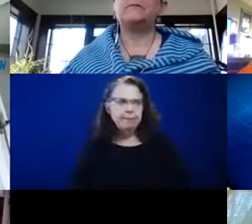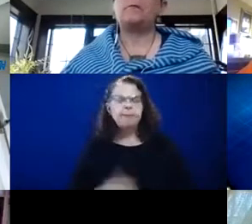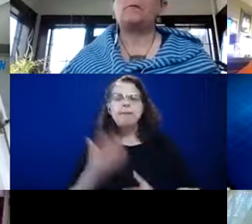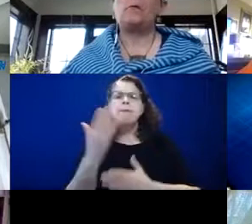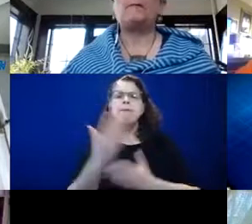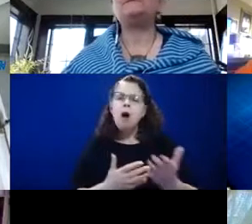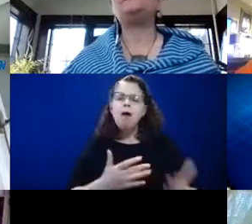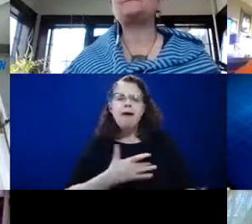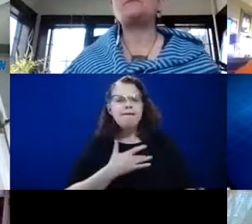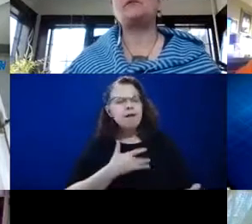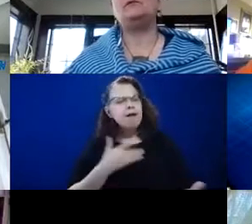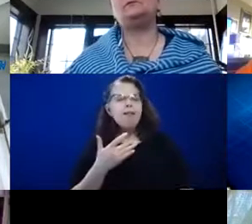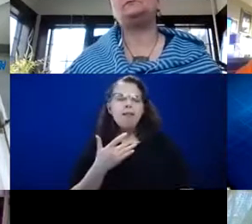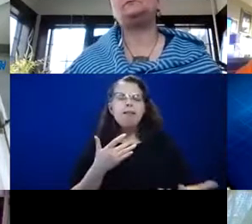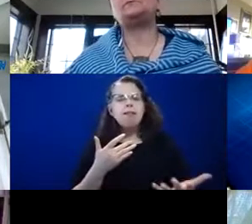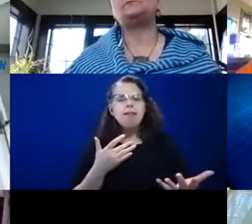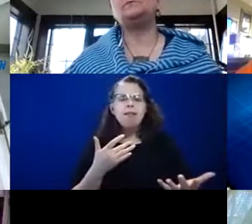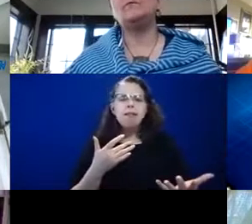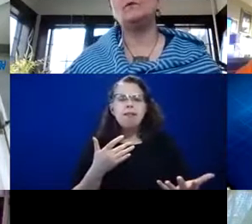like in theory,